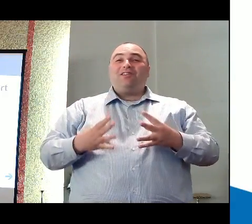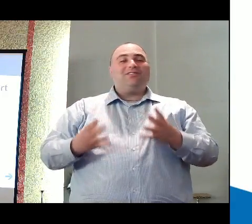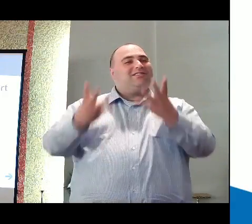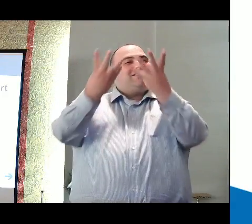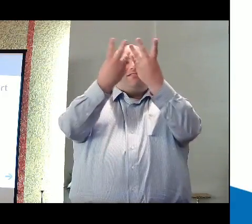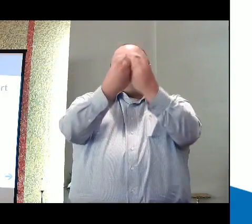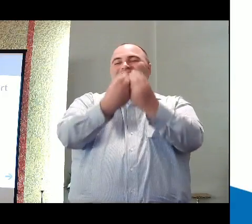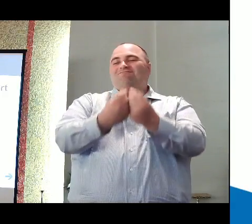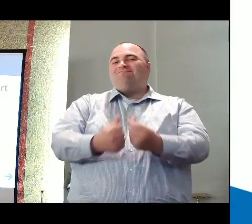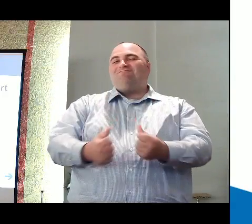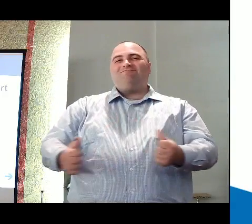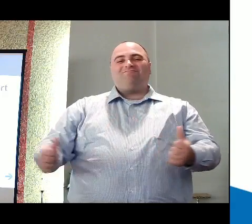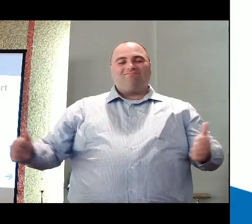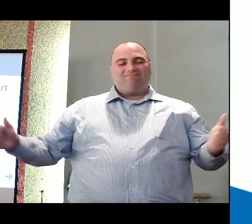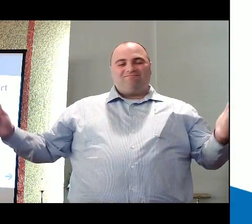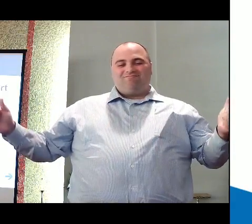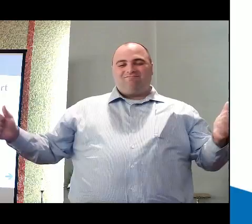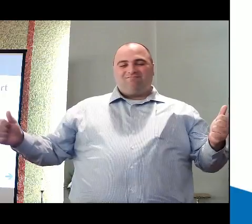fears